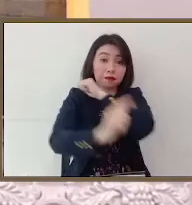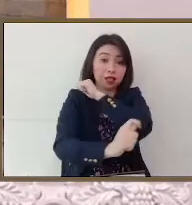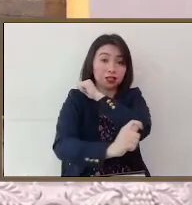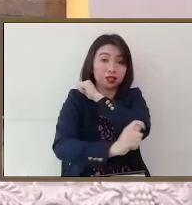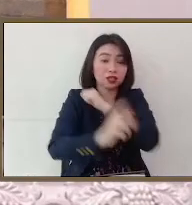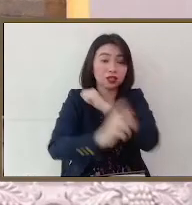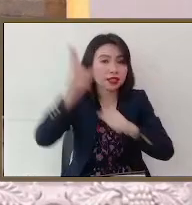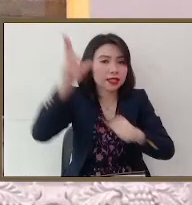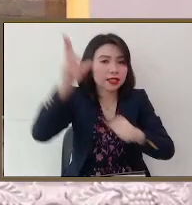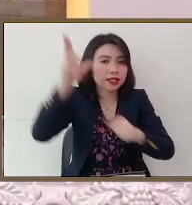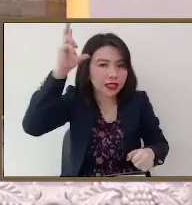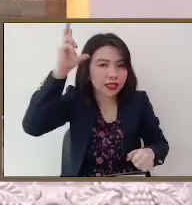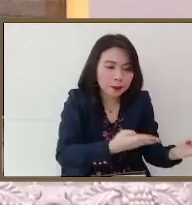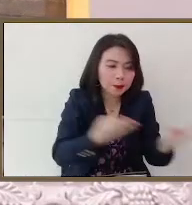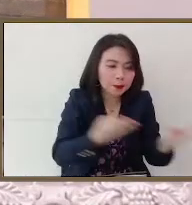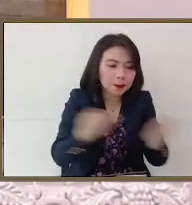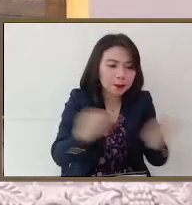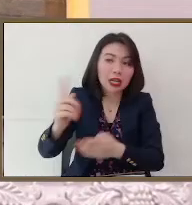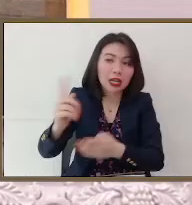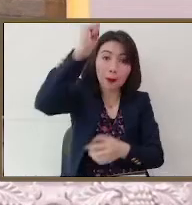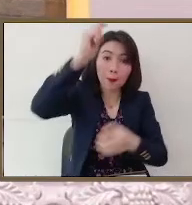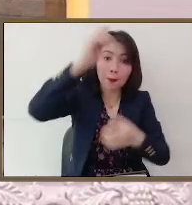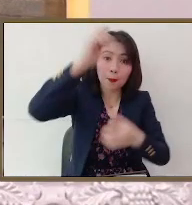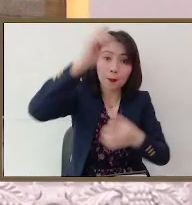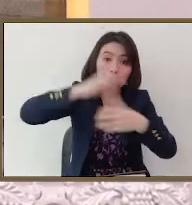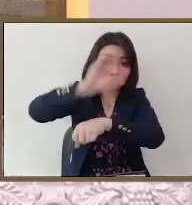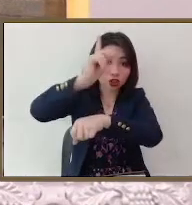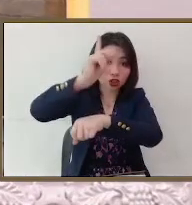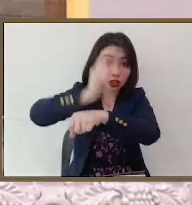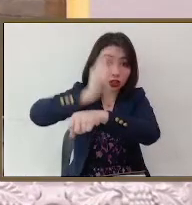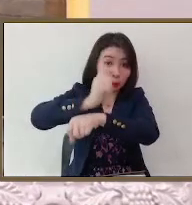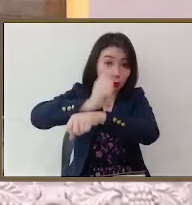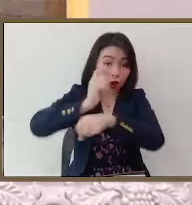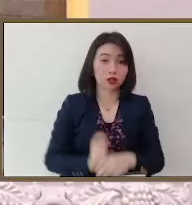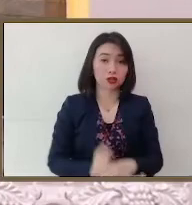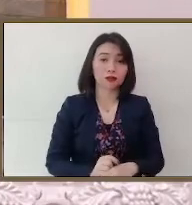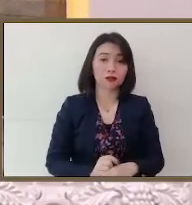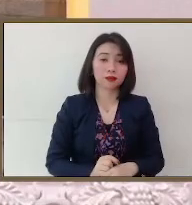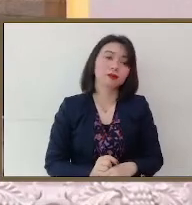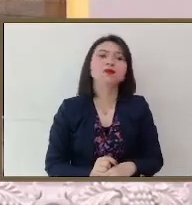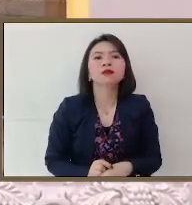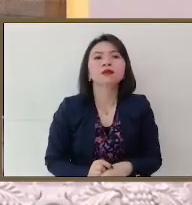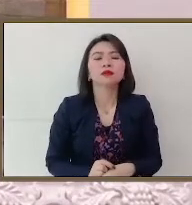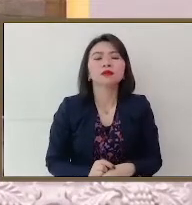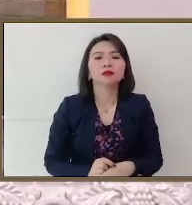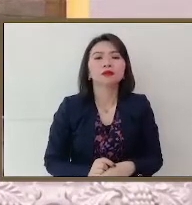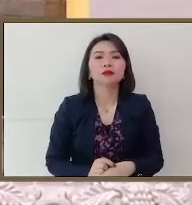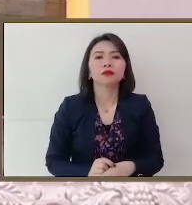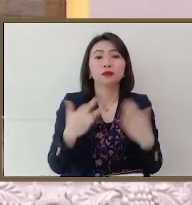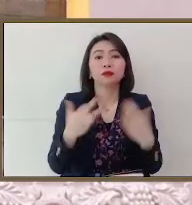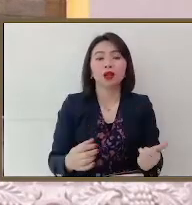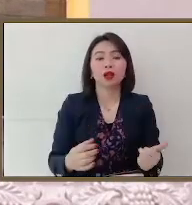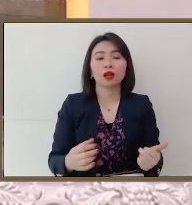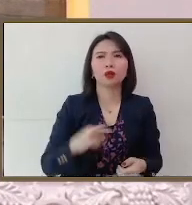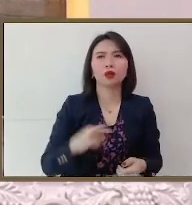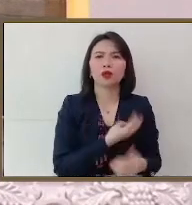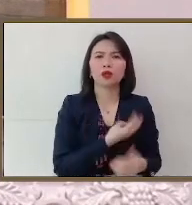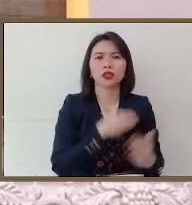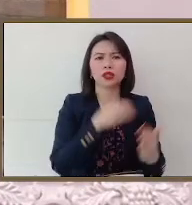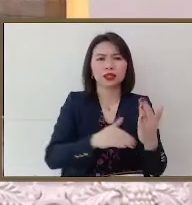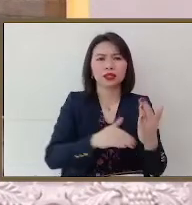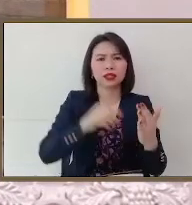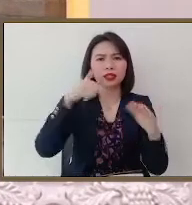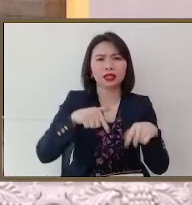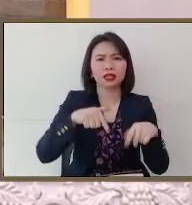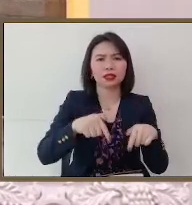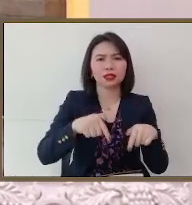kapatid, para makita po natin, malaman po natin at the end of the message kung nasaan po tayo at saan po natin